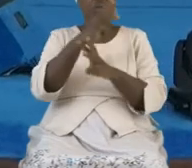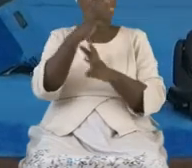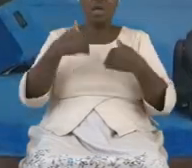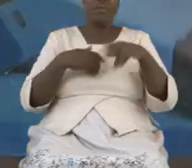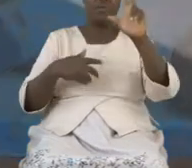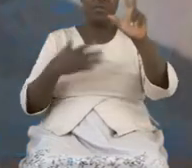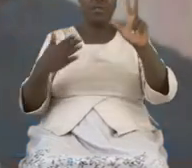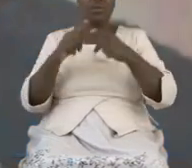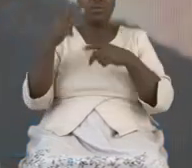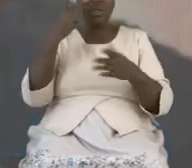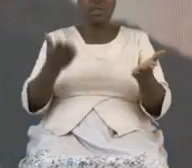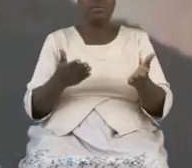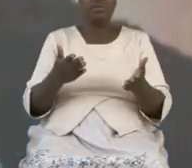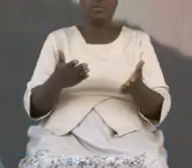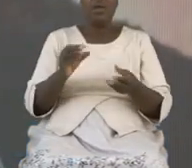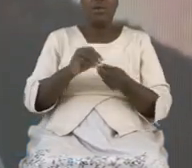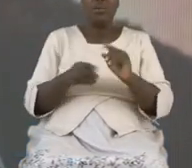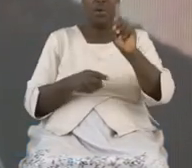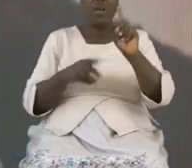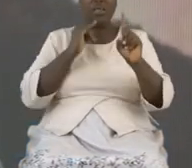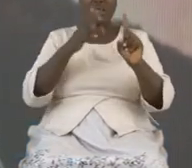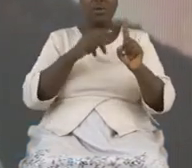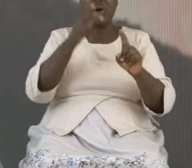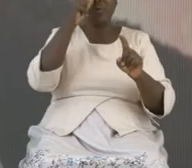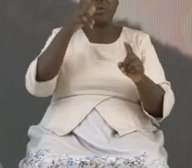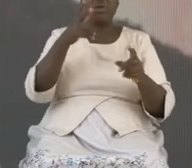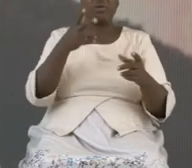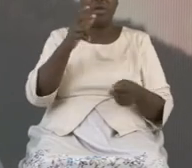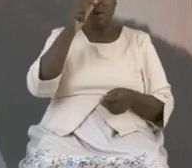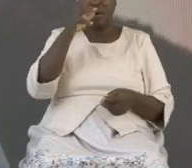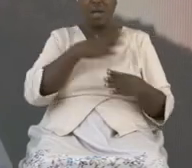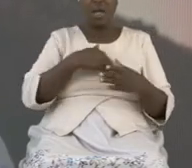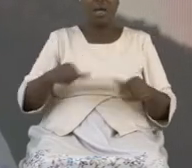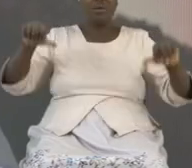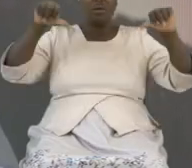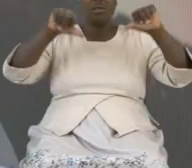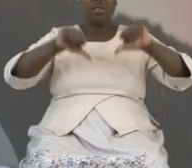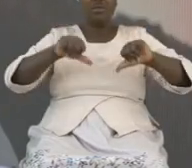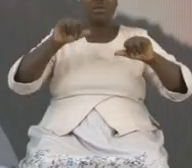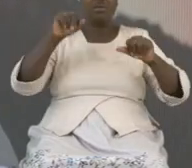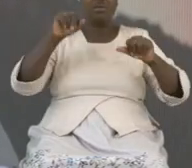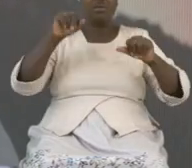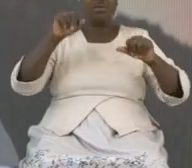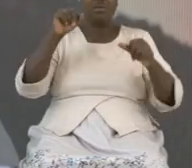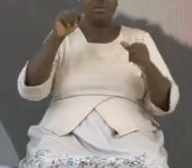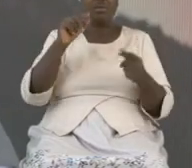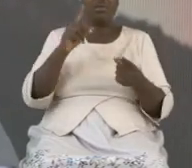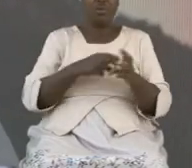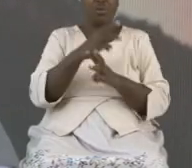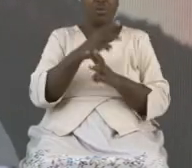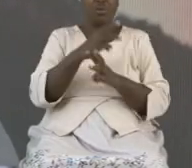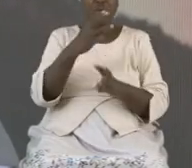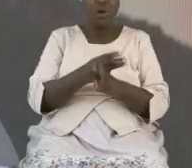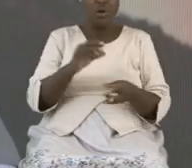one, the corruption and condemnation of the world. Number two, the